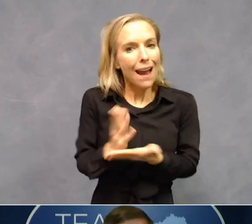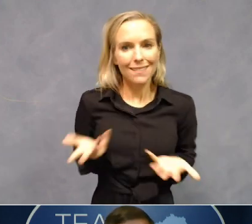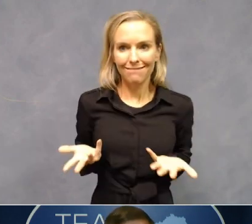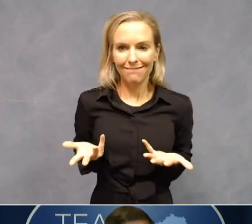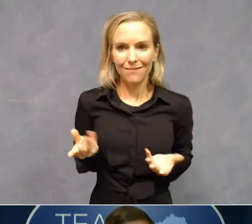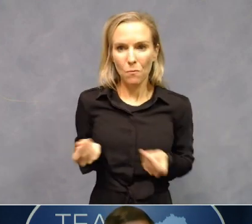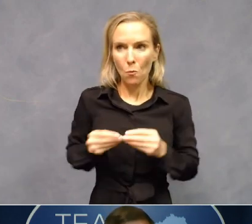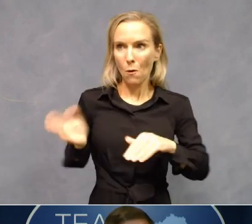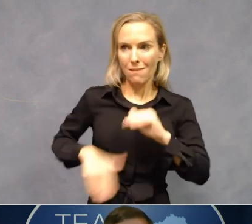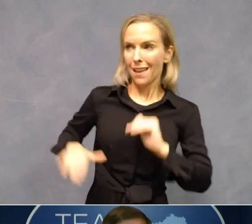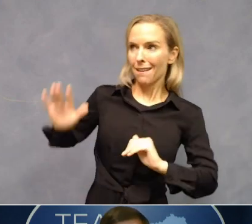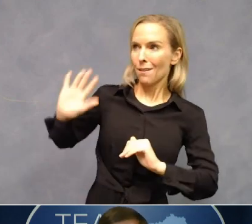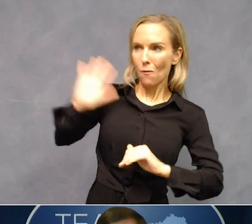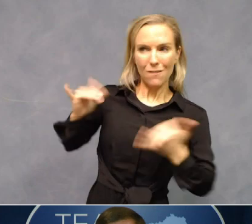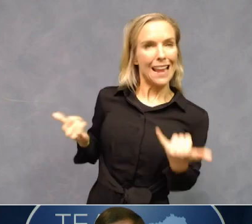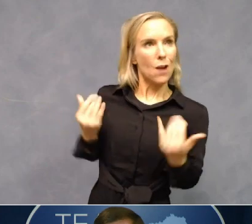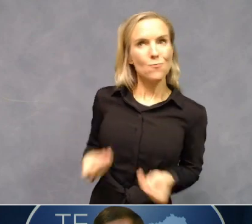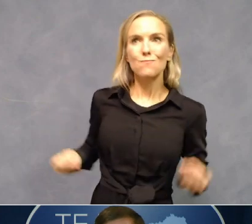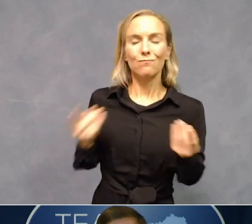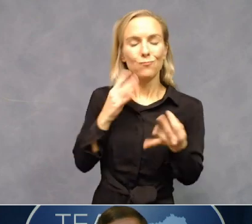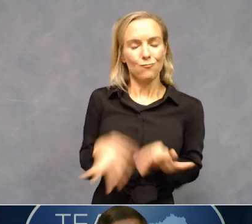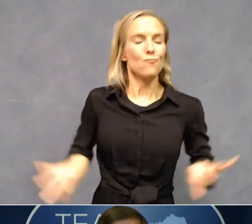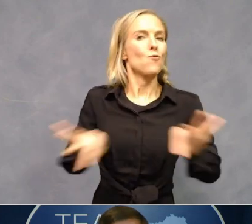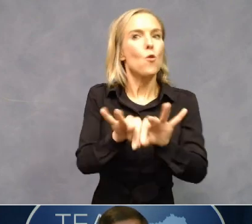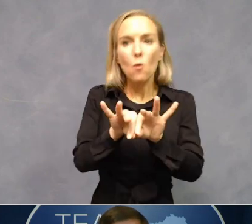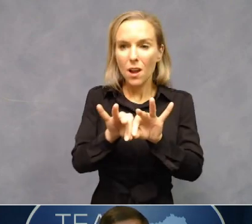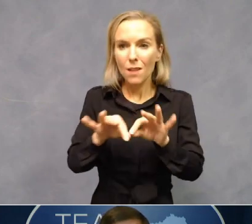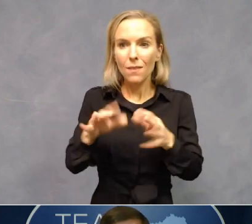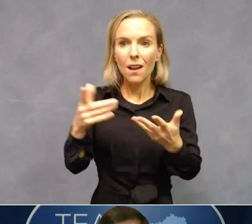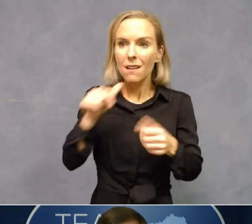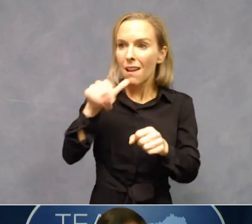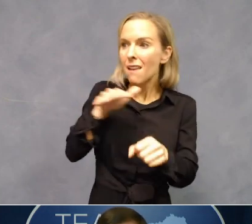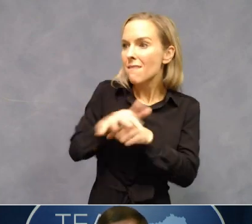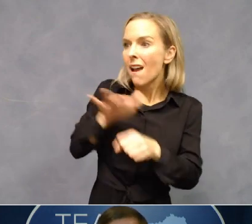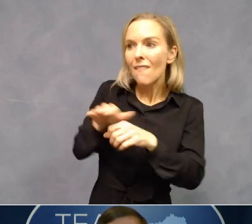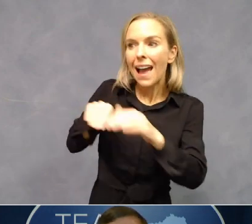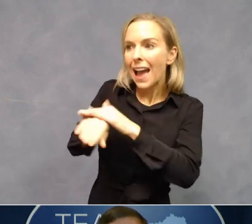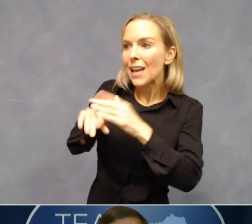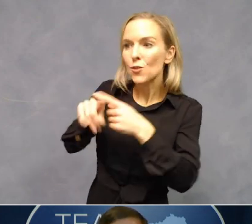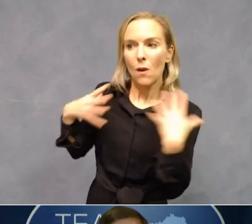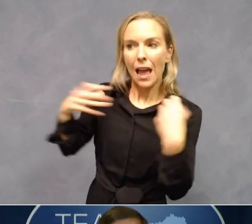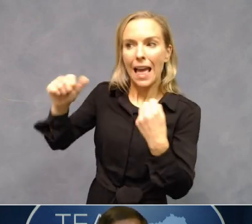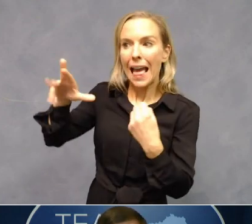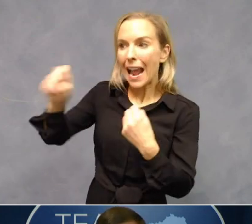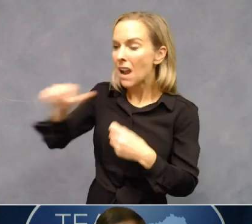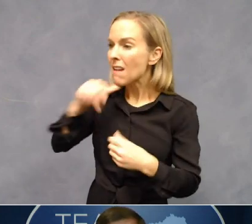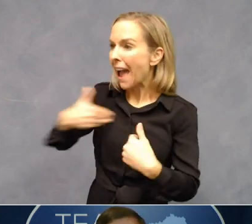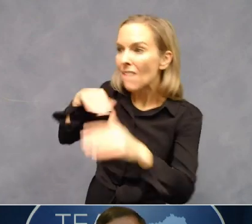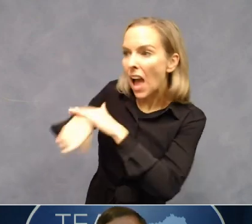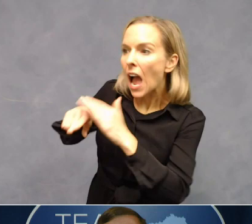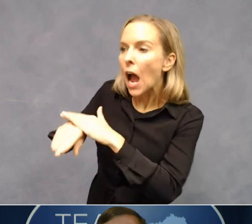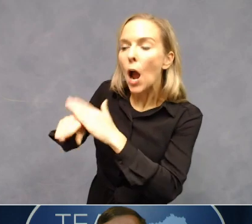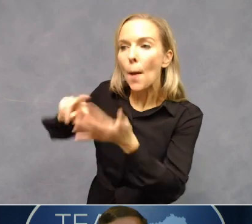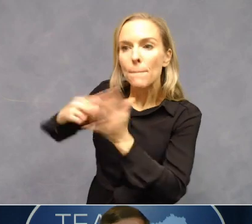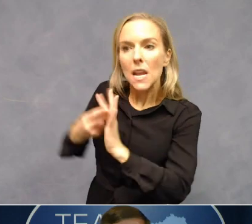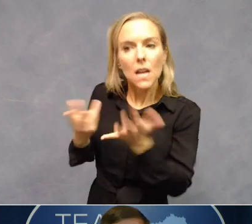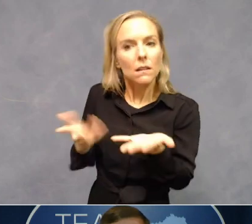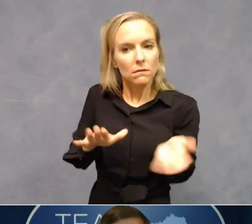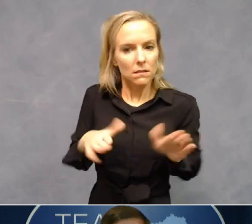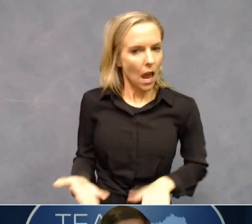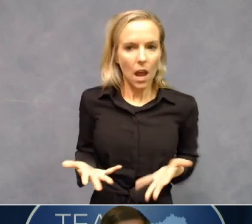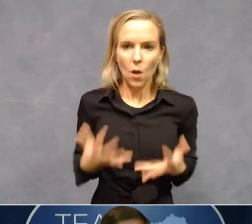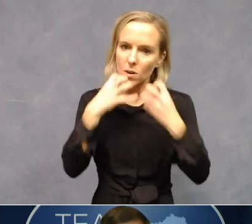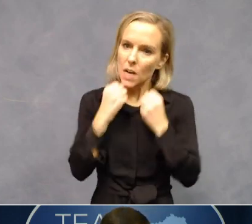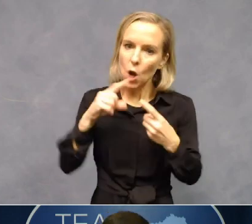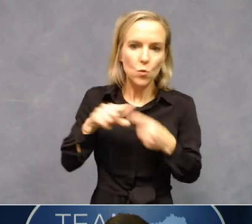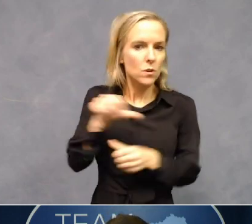ought to see that. And we know that lack of access to healthcare results in death. We care about each other too much to let that